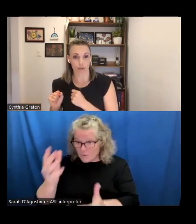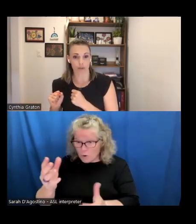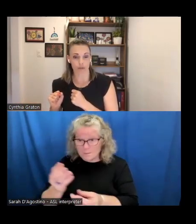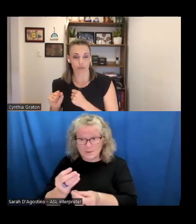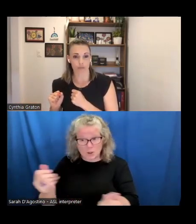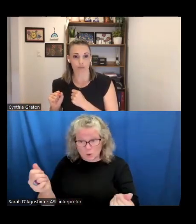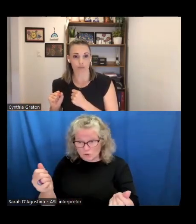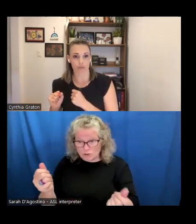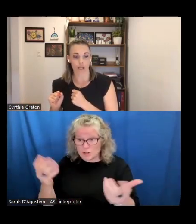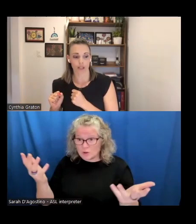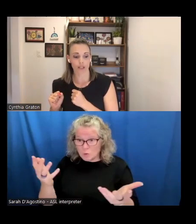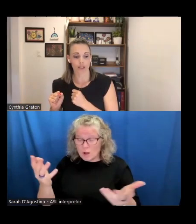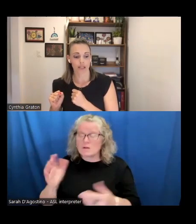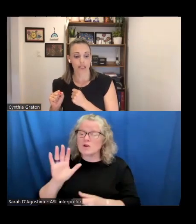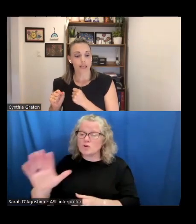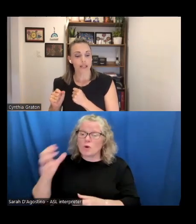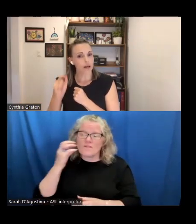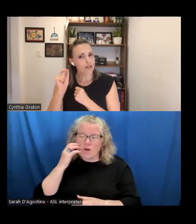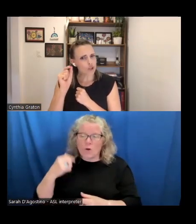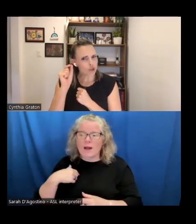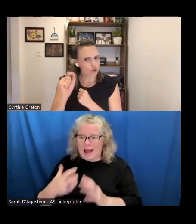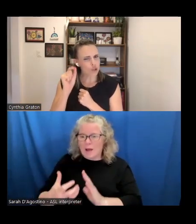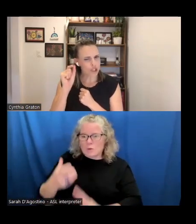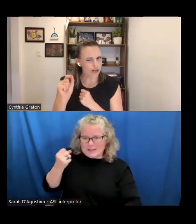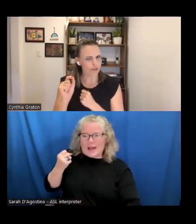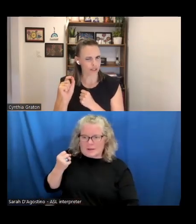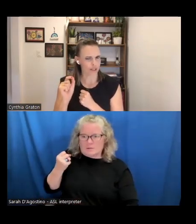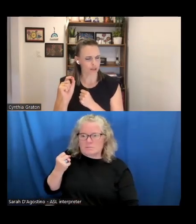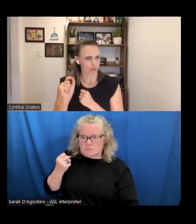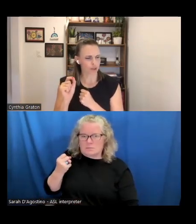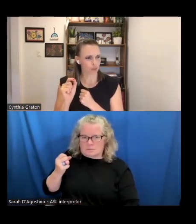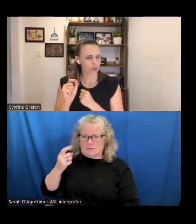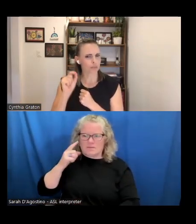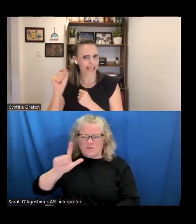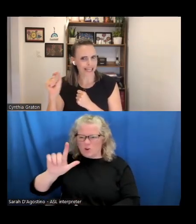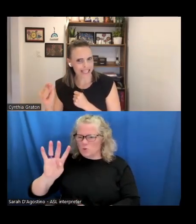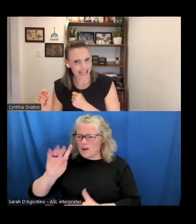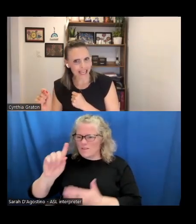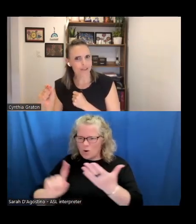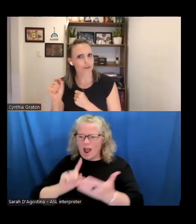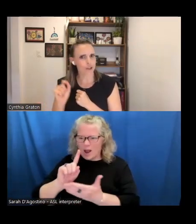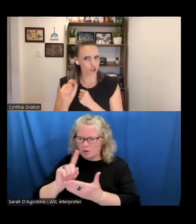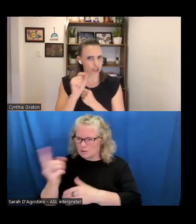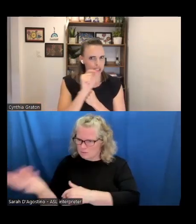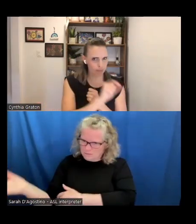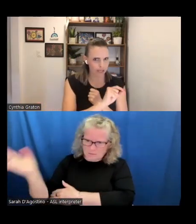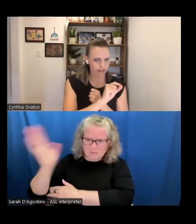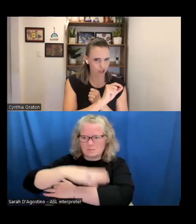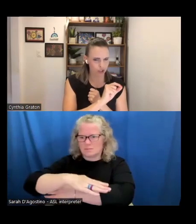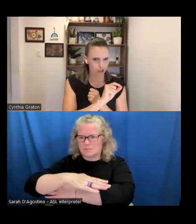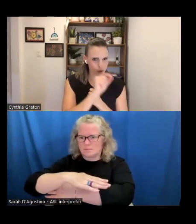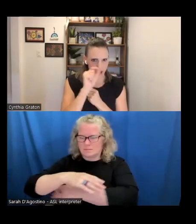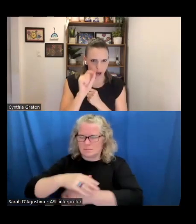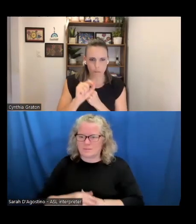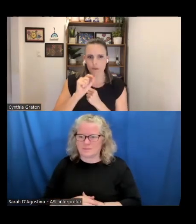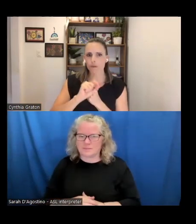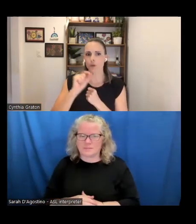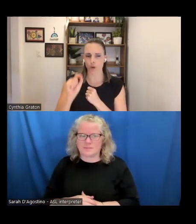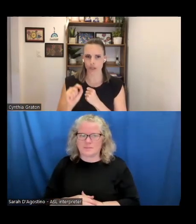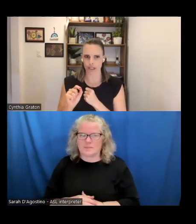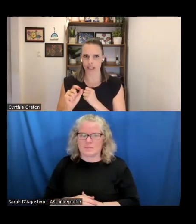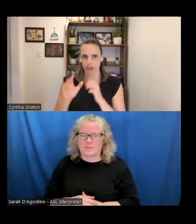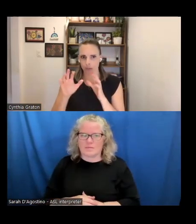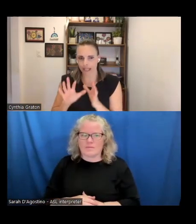24 hours. Okay. There is a huge difference between plan A versus an expectation. So I hope